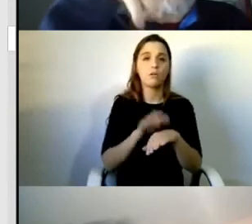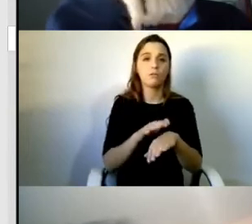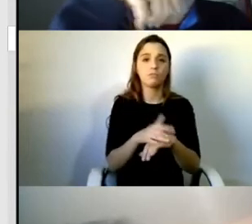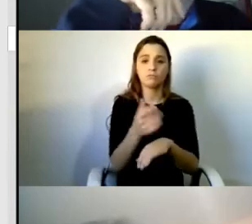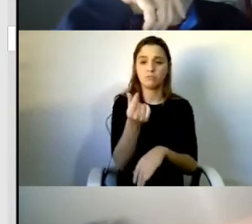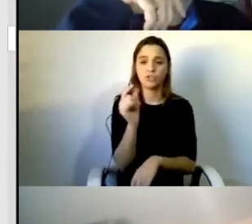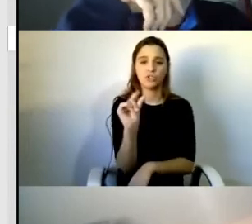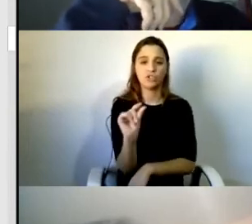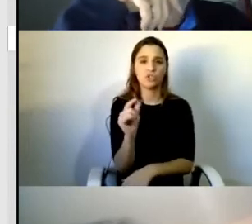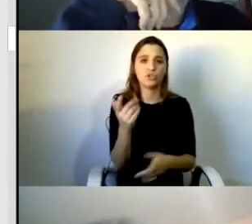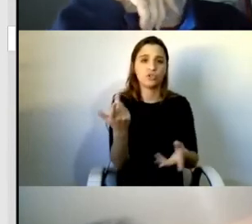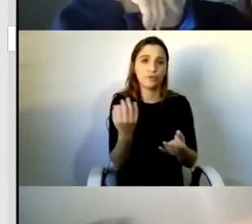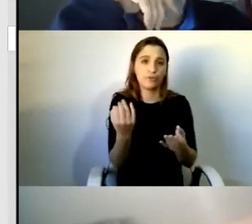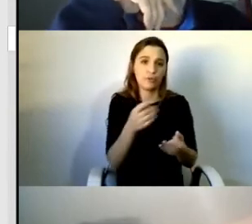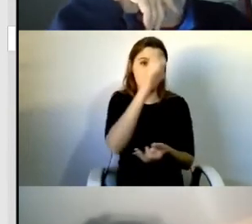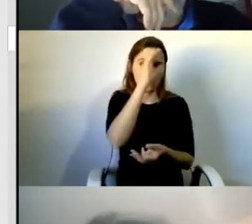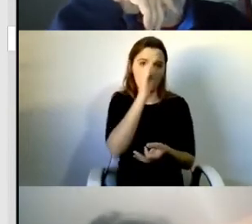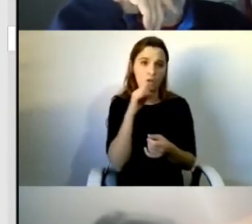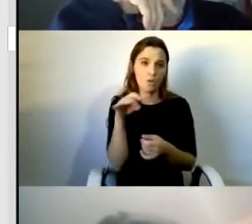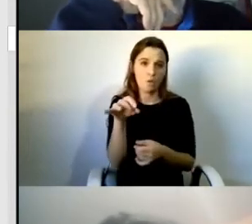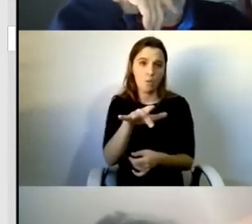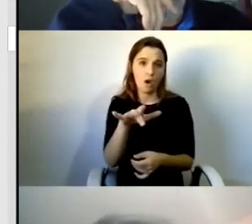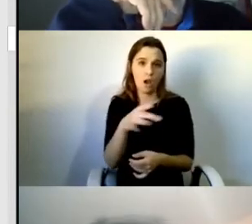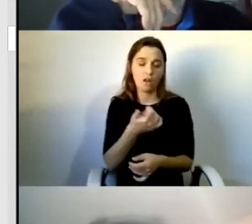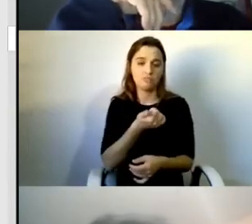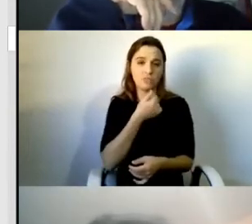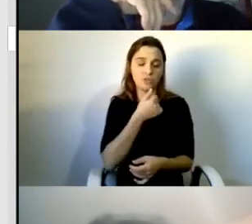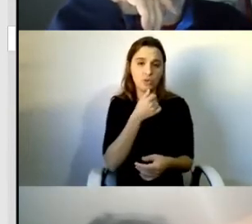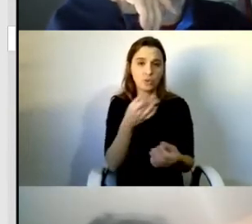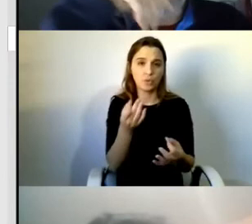give them as for personal assistance. So